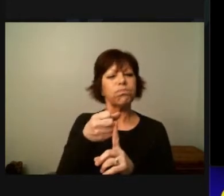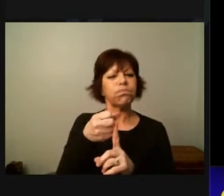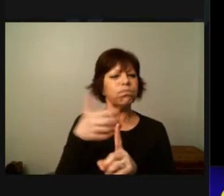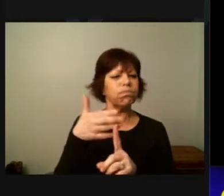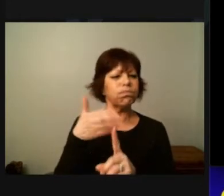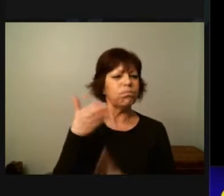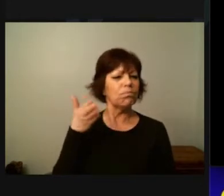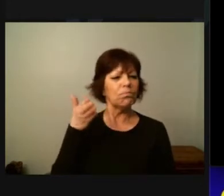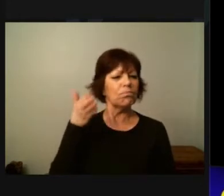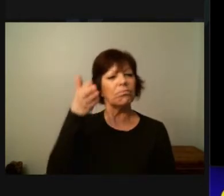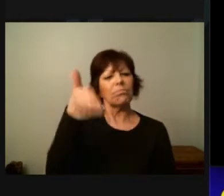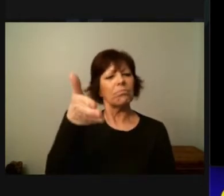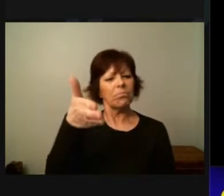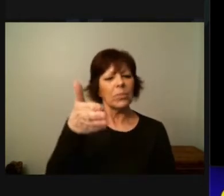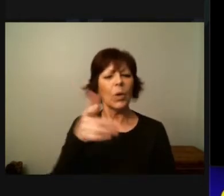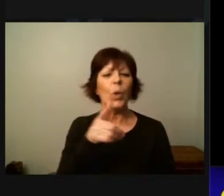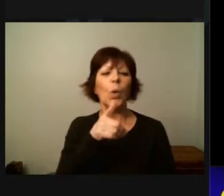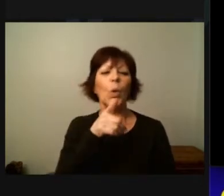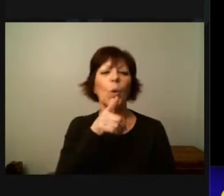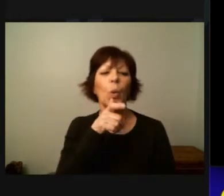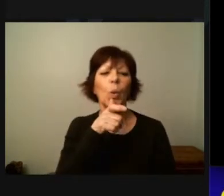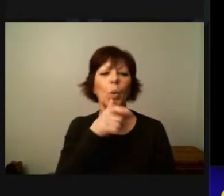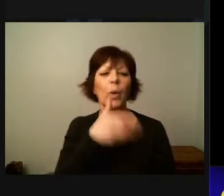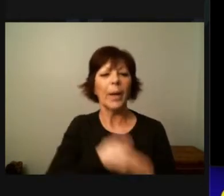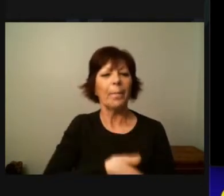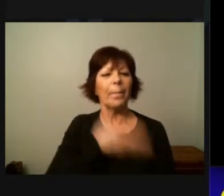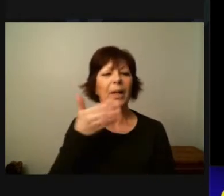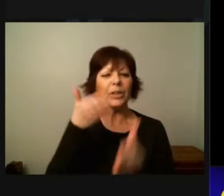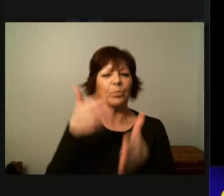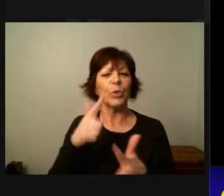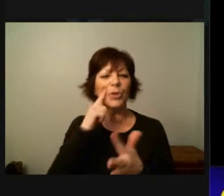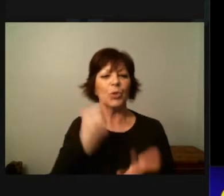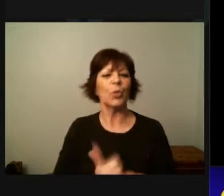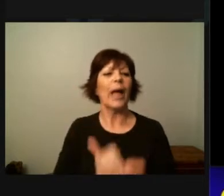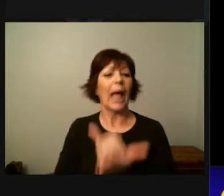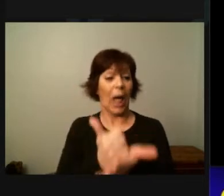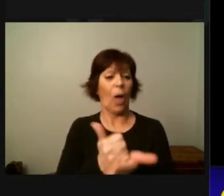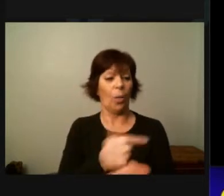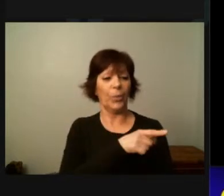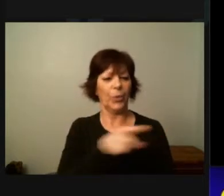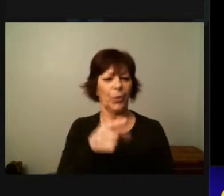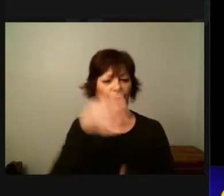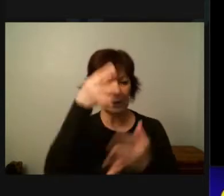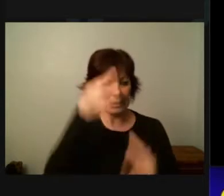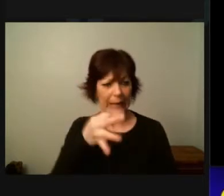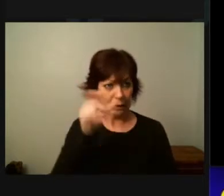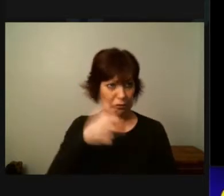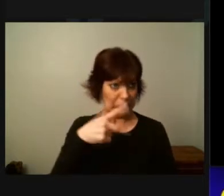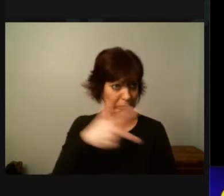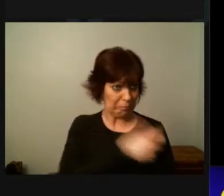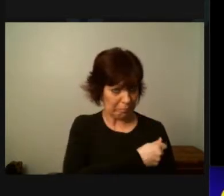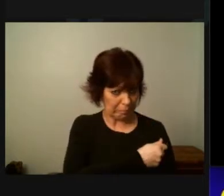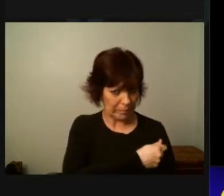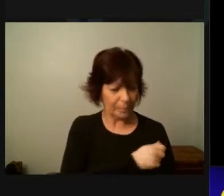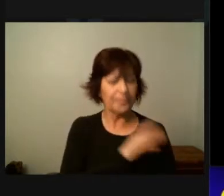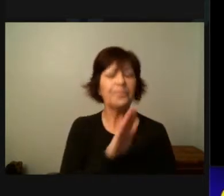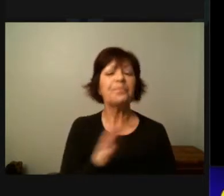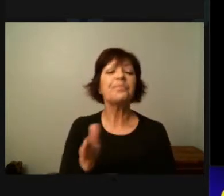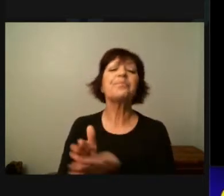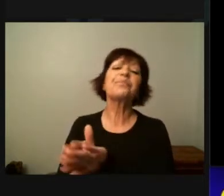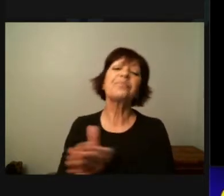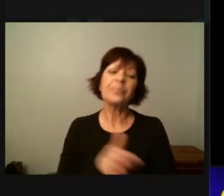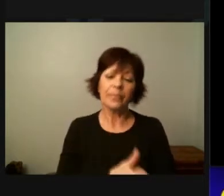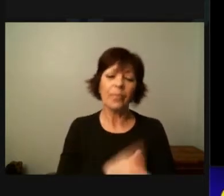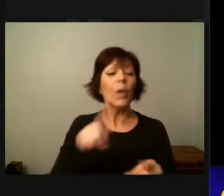this slideshow about who's the best person to help you make, excuse me, make that decision. So when you sit down at